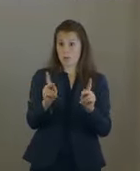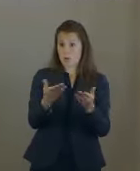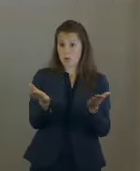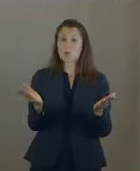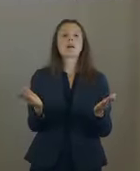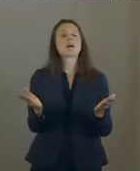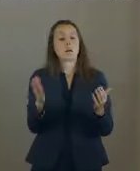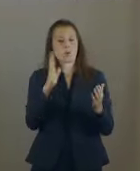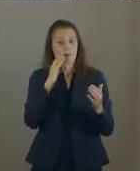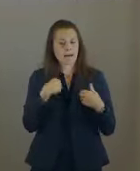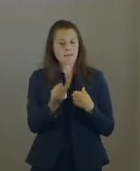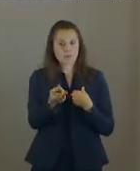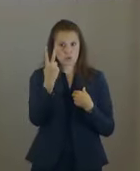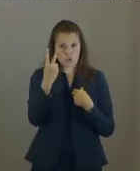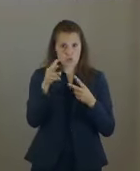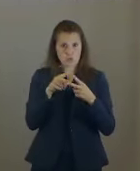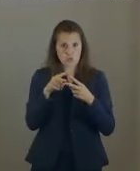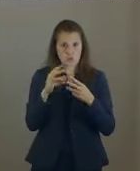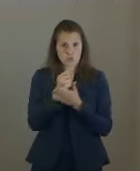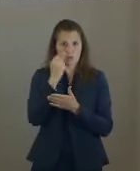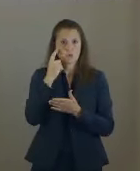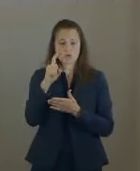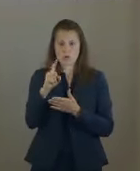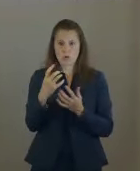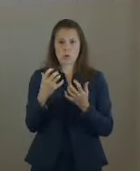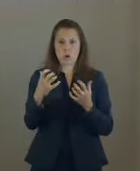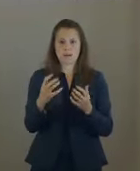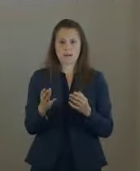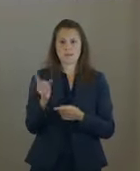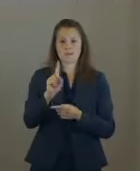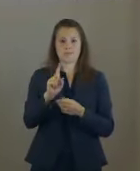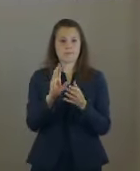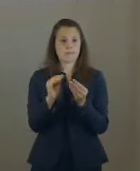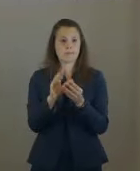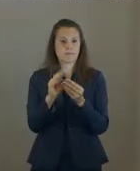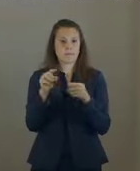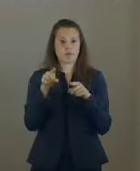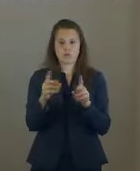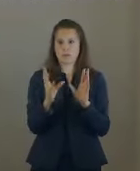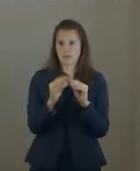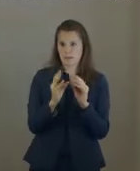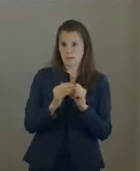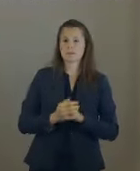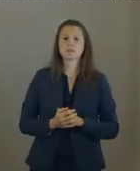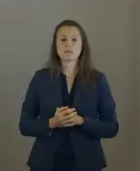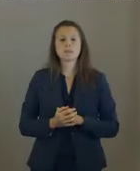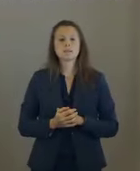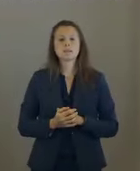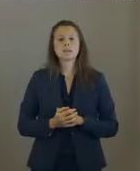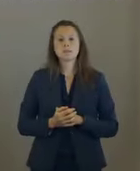note there will be 2 opportunities for the audience to provide public comments during today's meeting. If